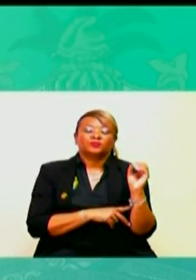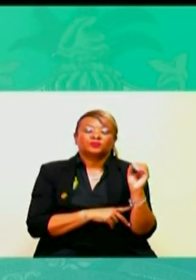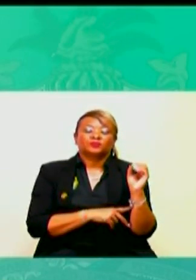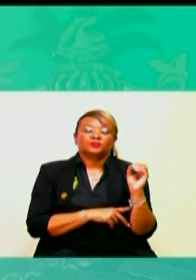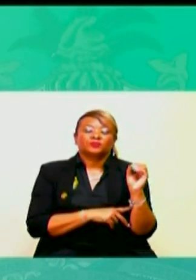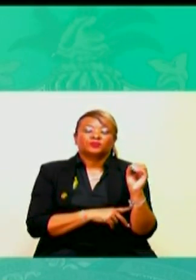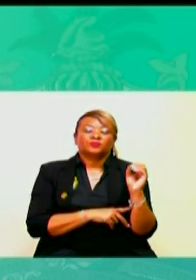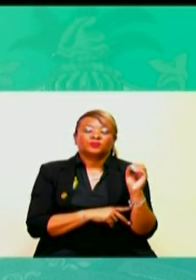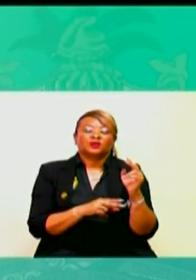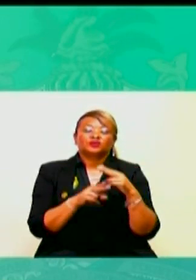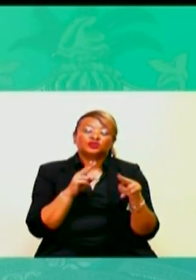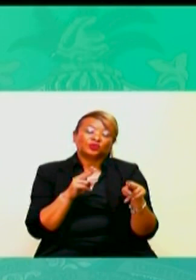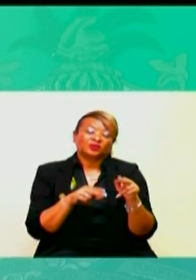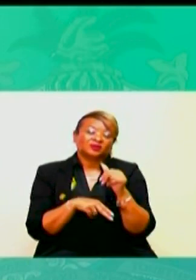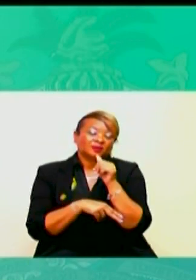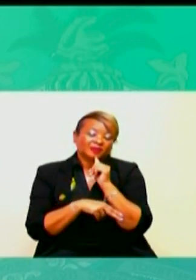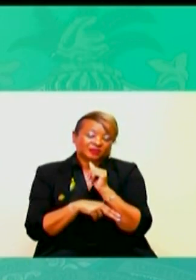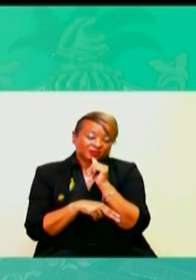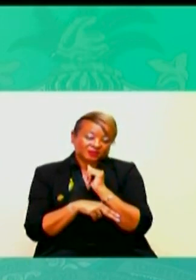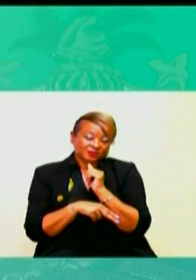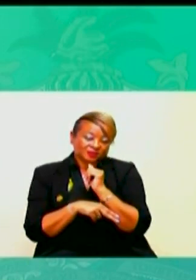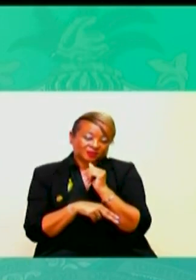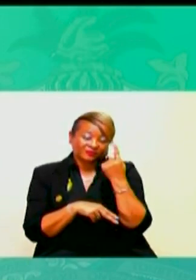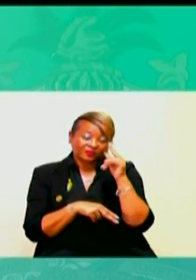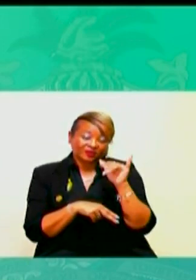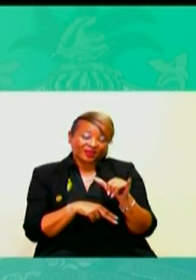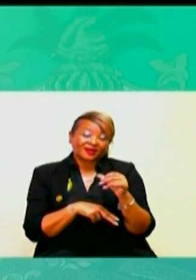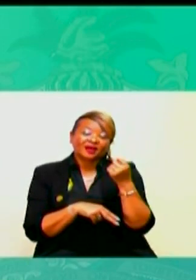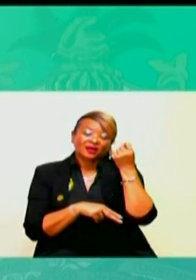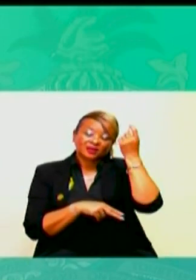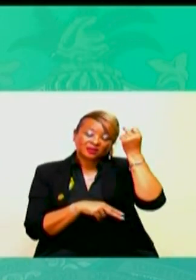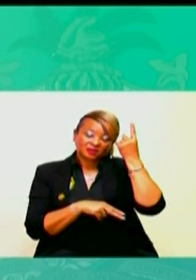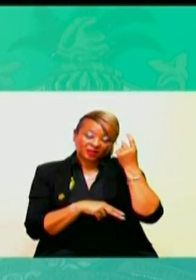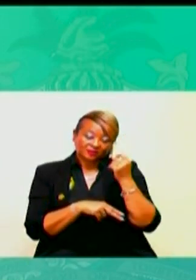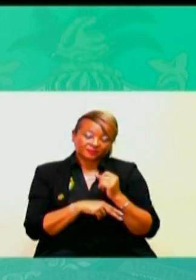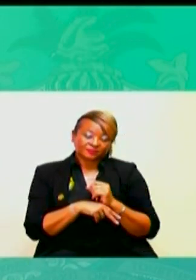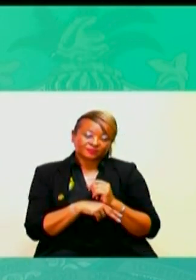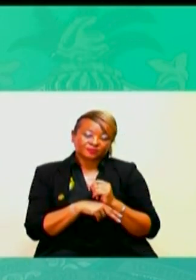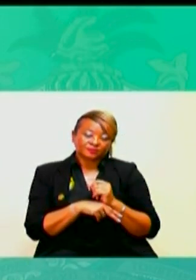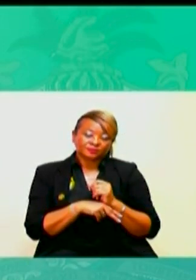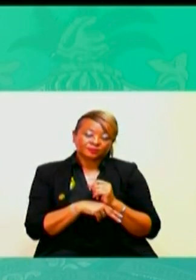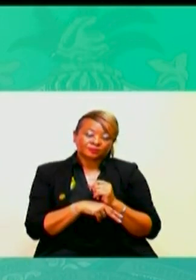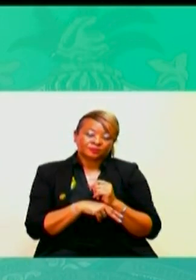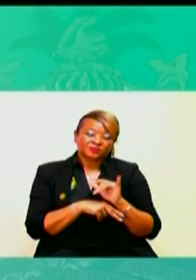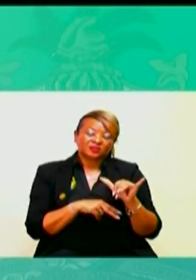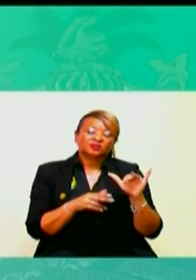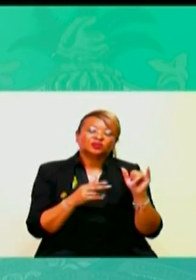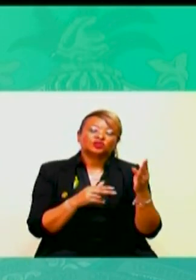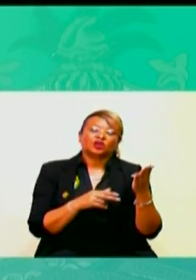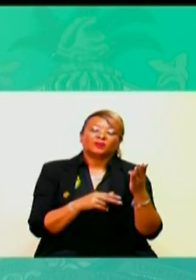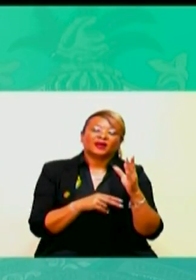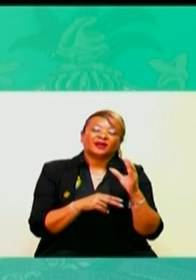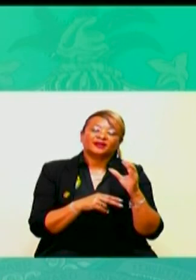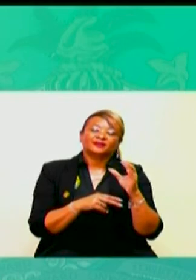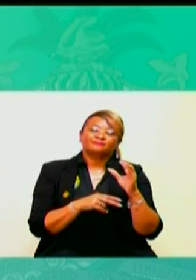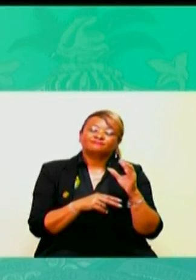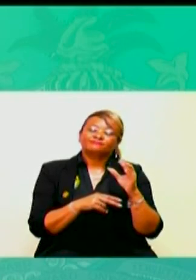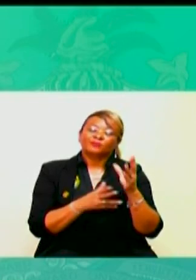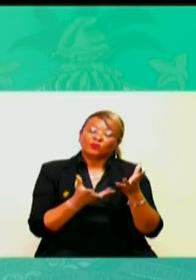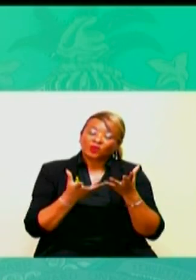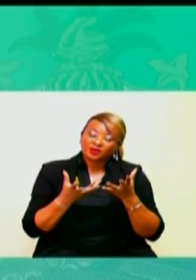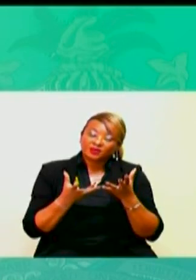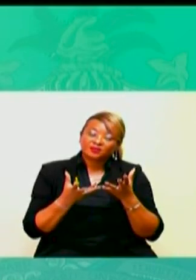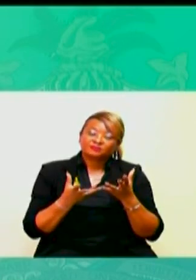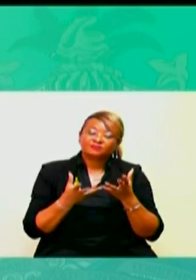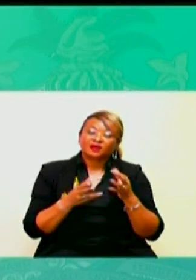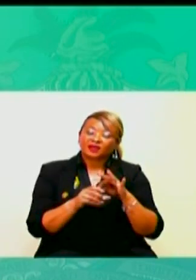are short in patience. And for that, I understand. This is a job I campaign for. This is a